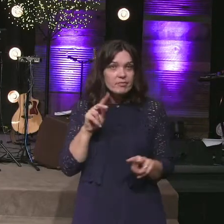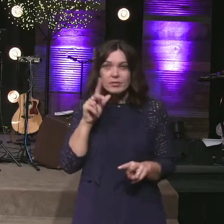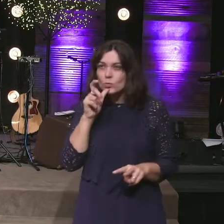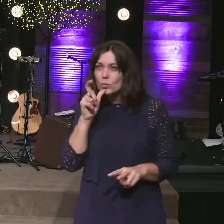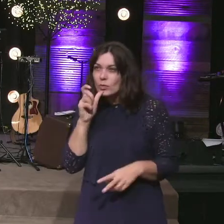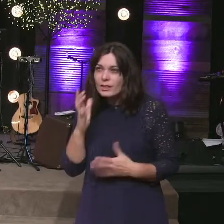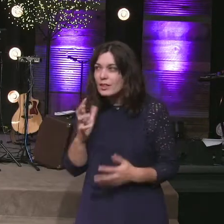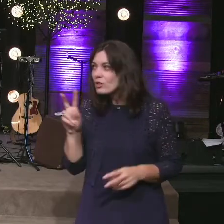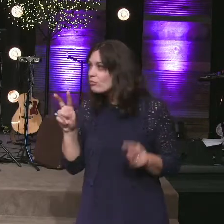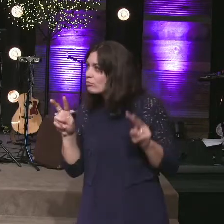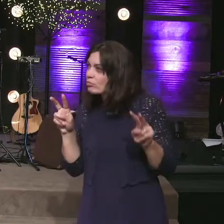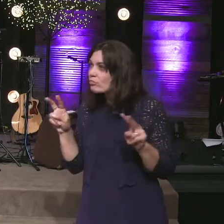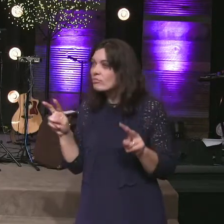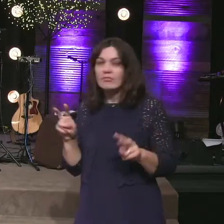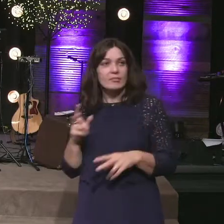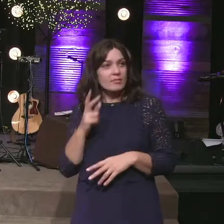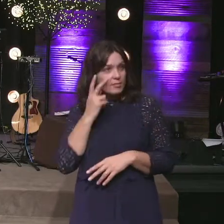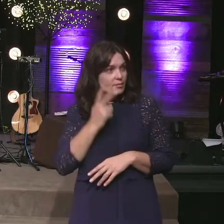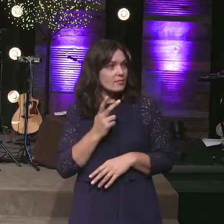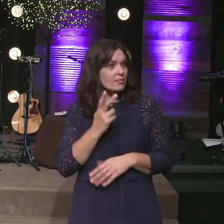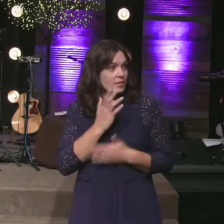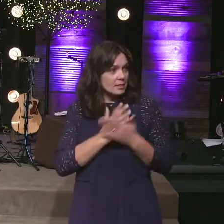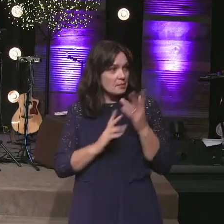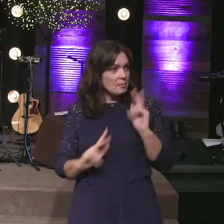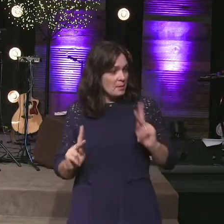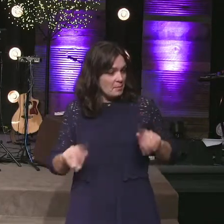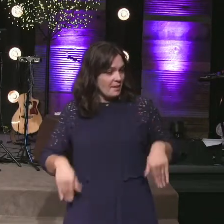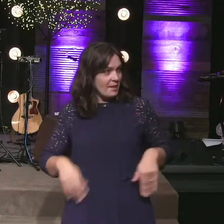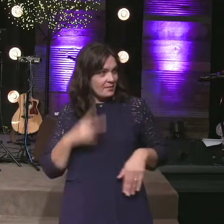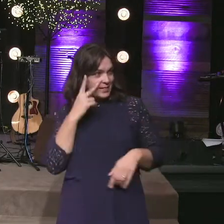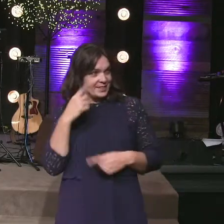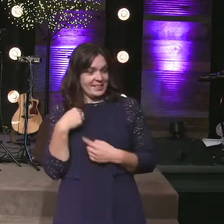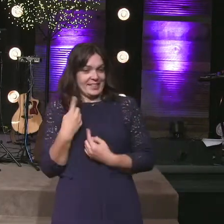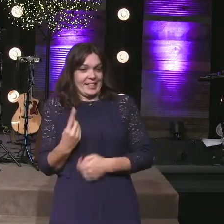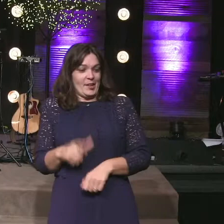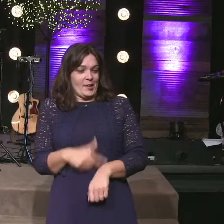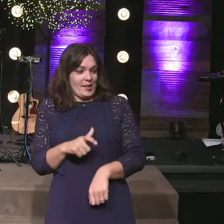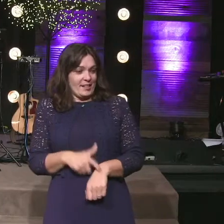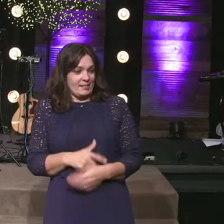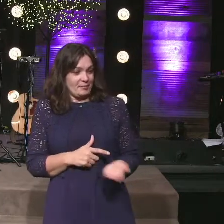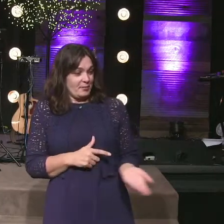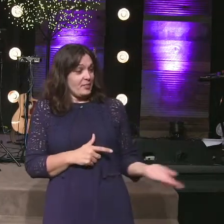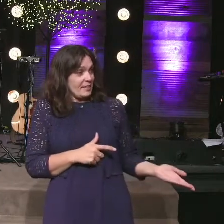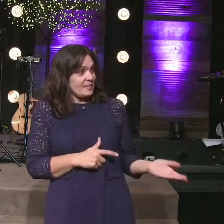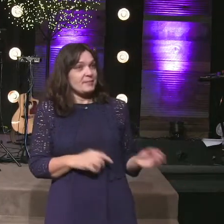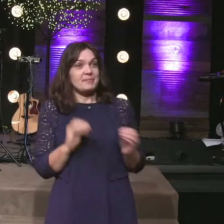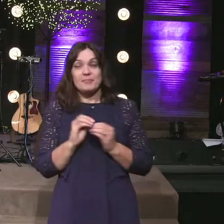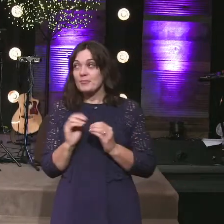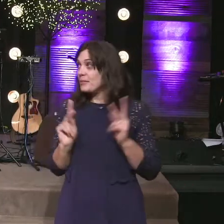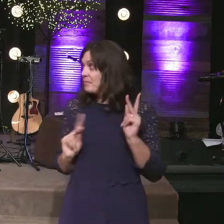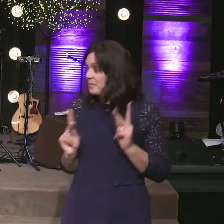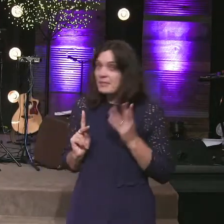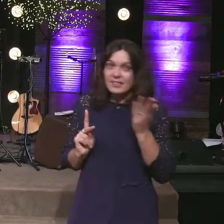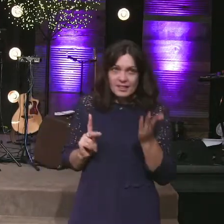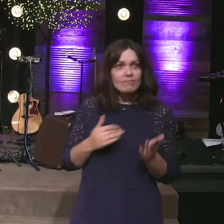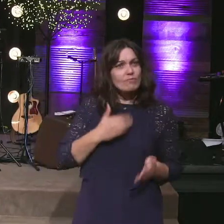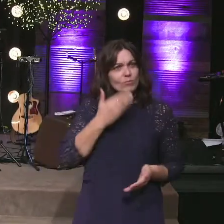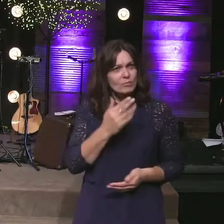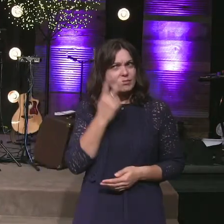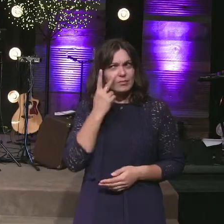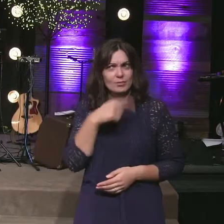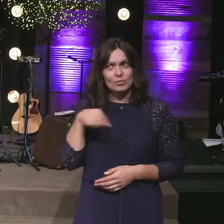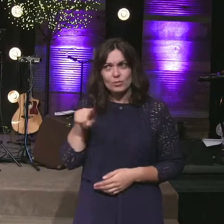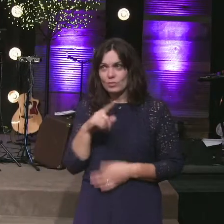here. Saw some people I haven't seen in a long time over here. Some more people over there. It's good to see you guys